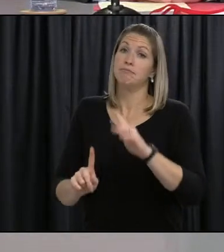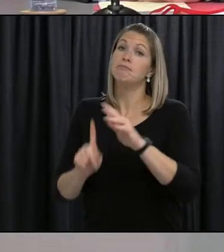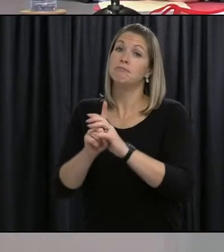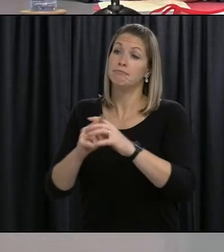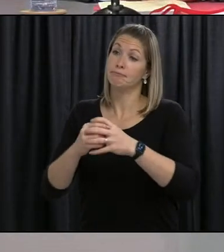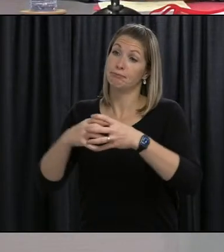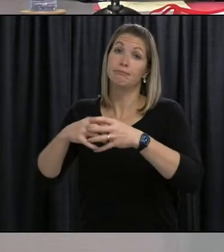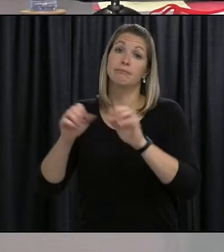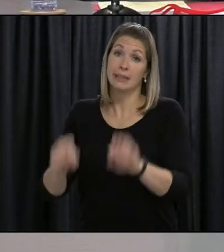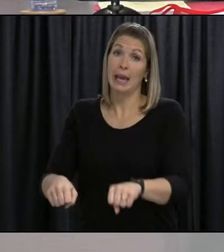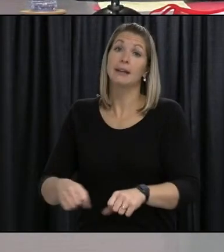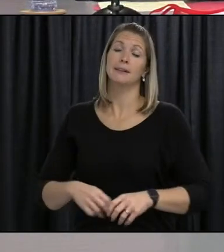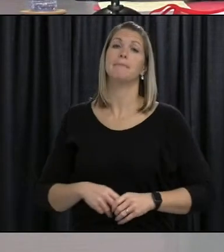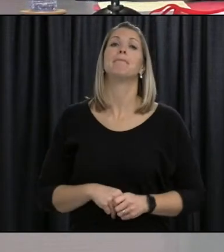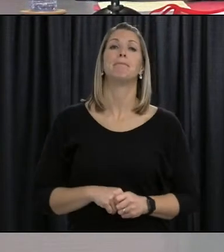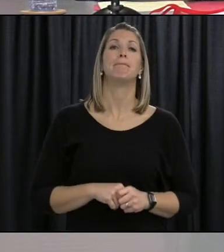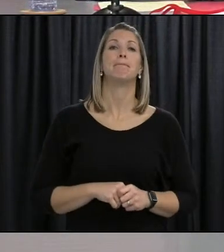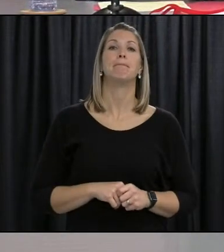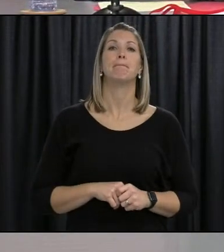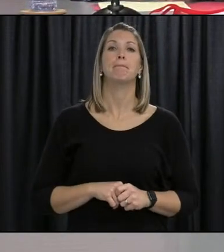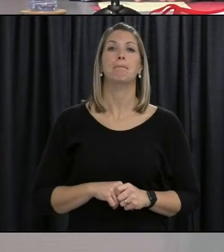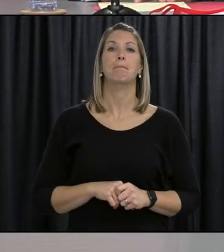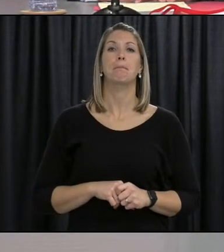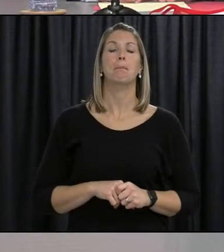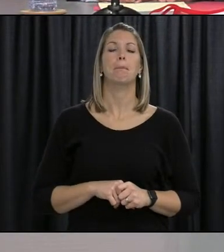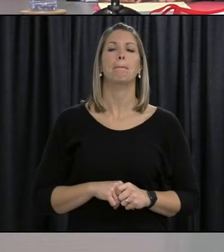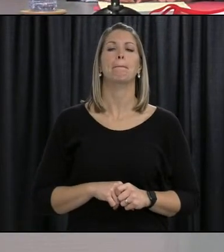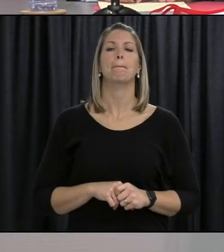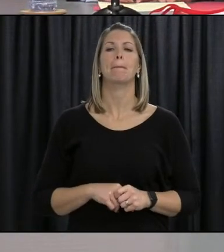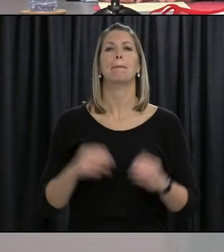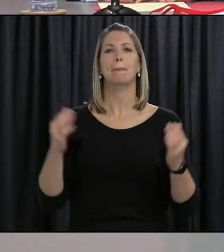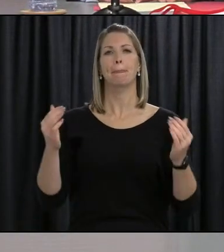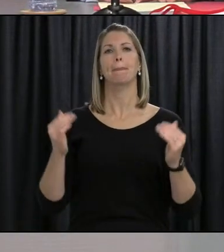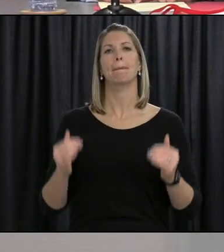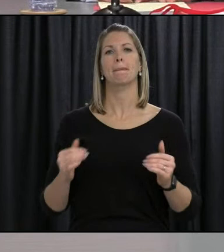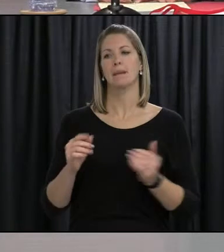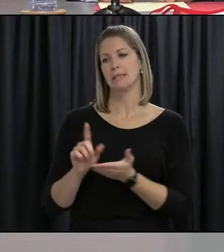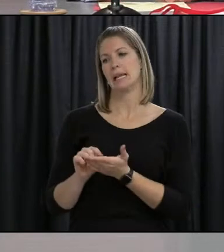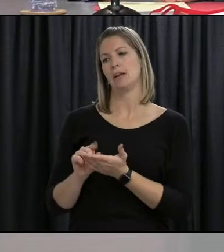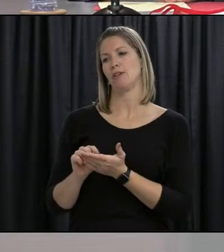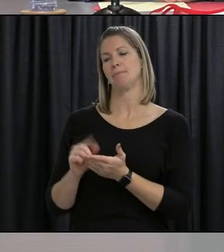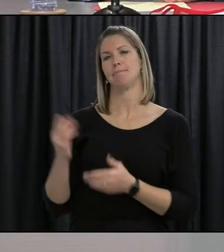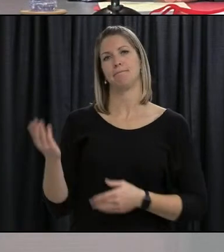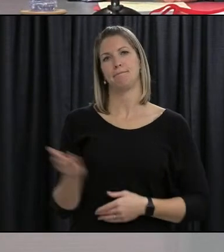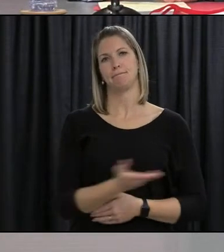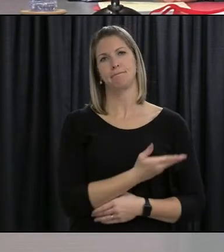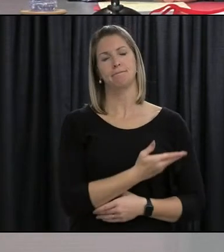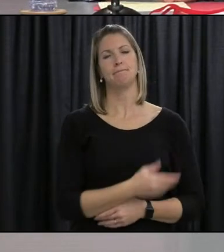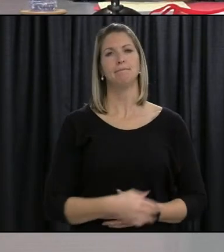Mm-hmm. Our next questions are from Peter Jackson of the Telegram. Please go ahead.